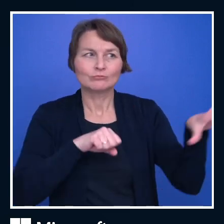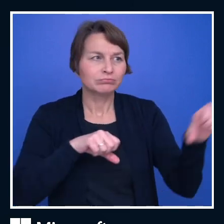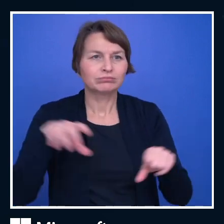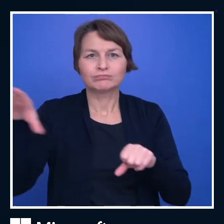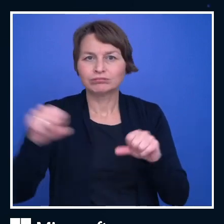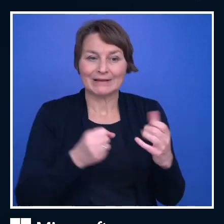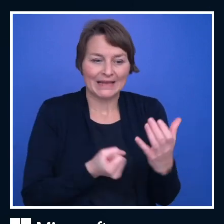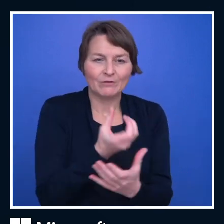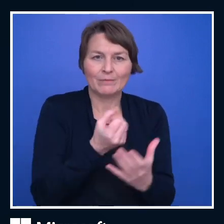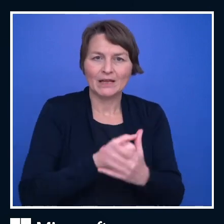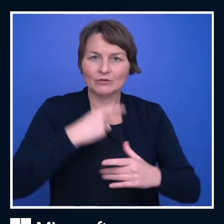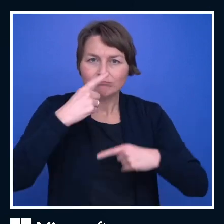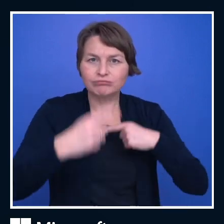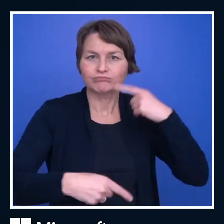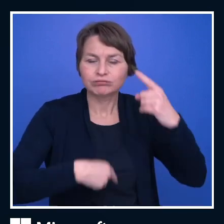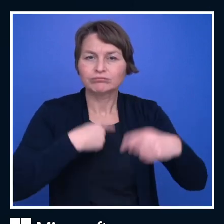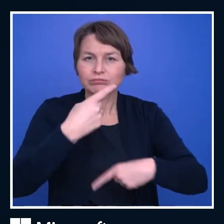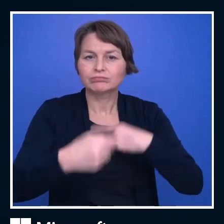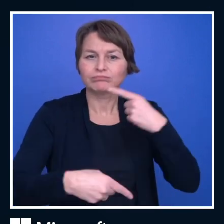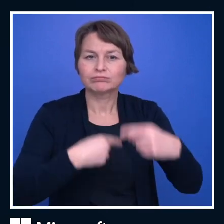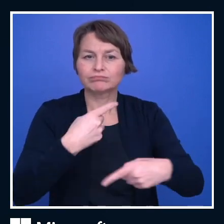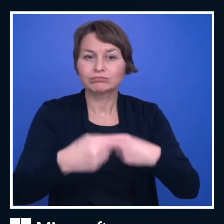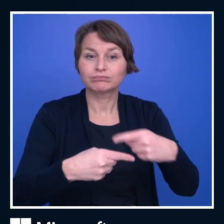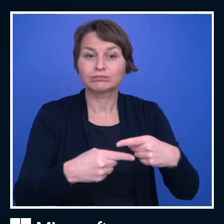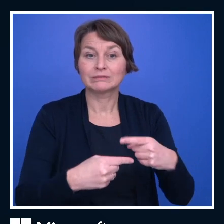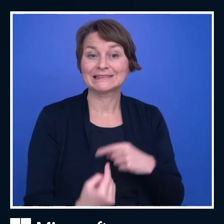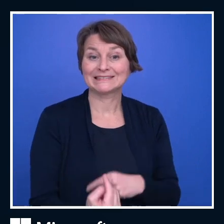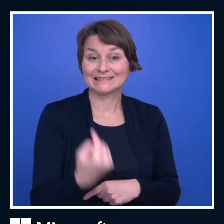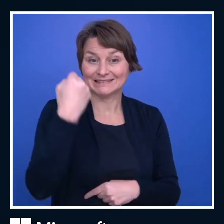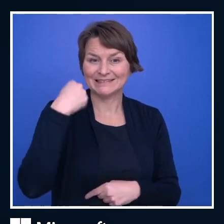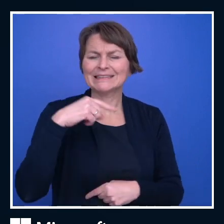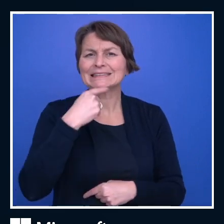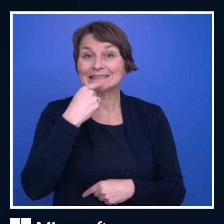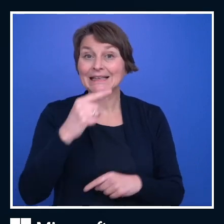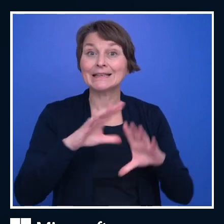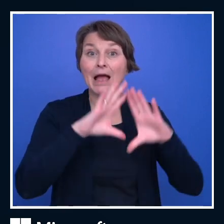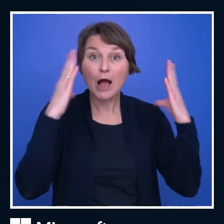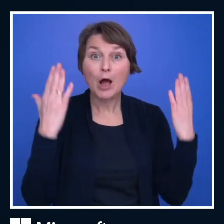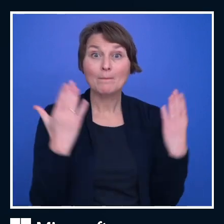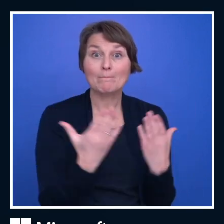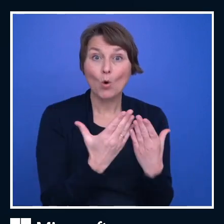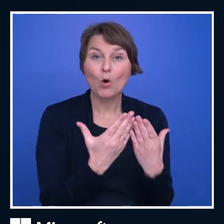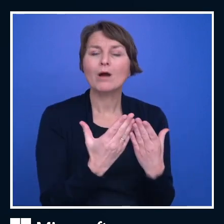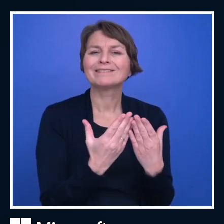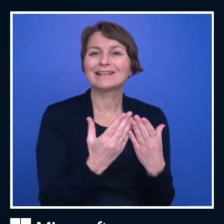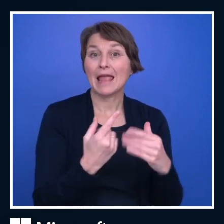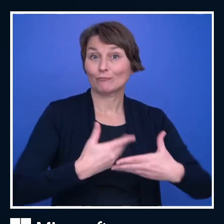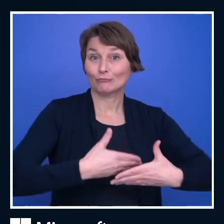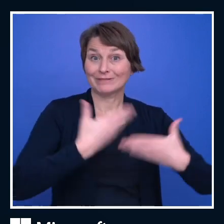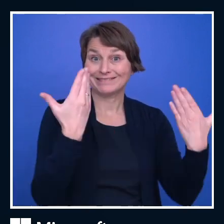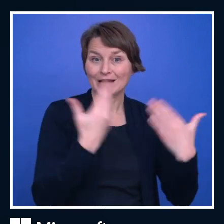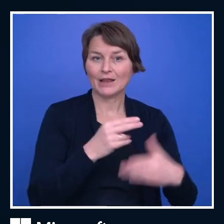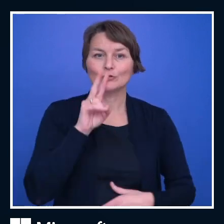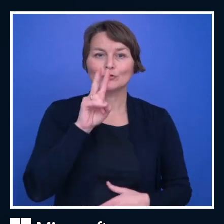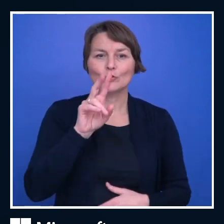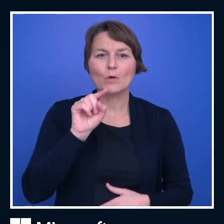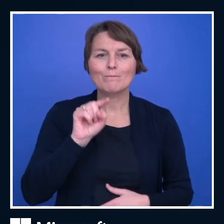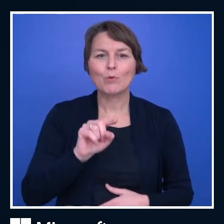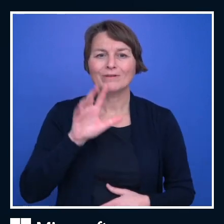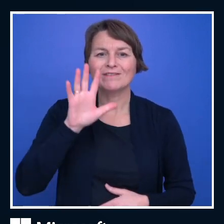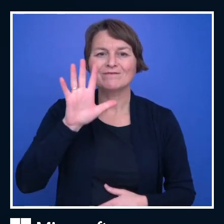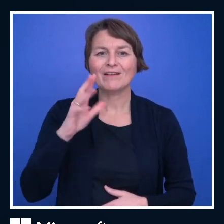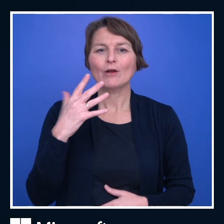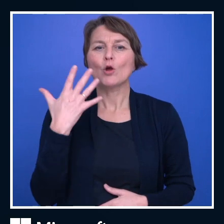creates over 2.5 quintillion bytes of new data per day. And data is coming in unstructured formats